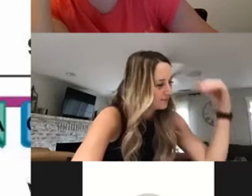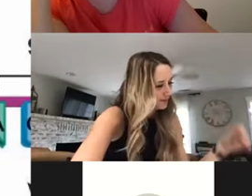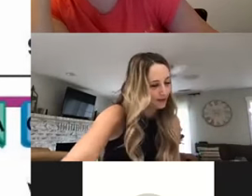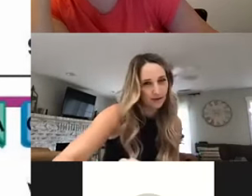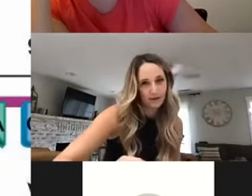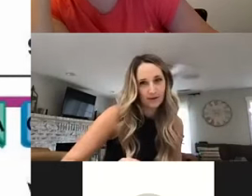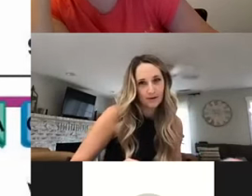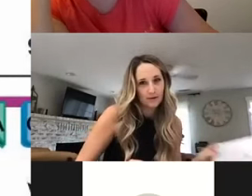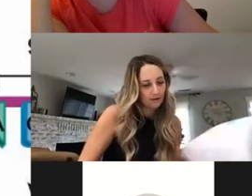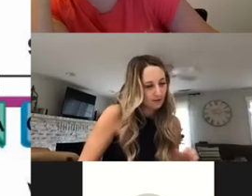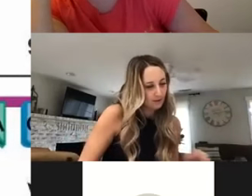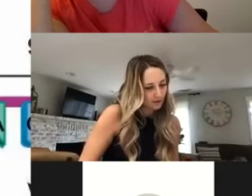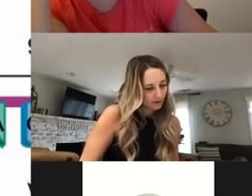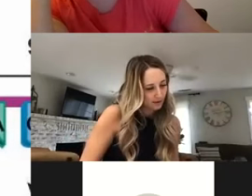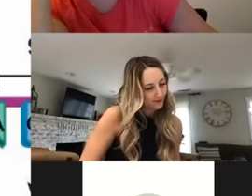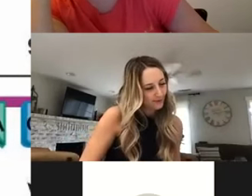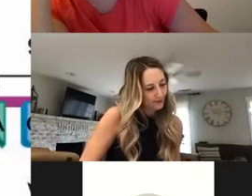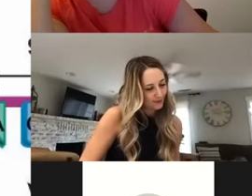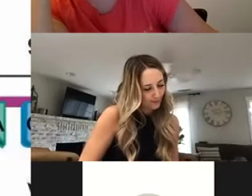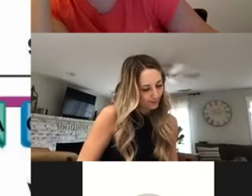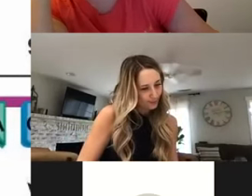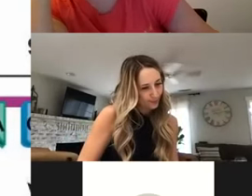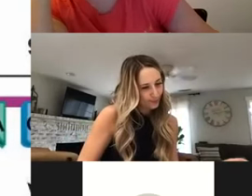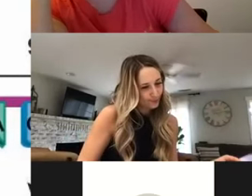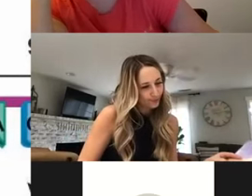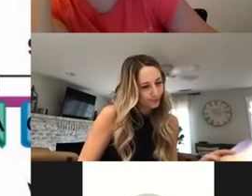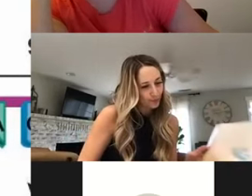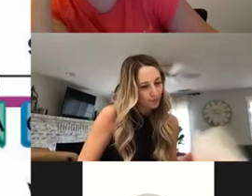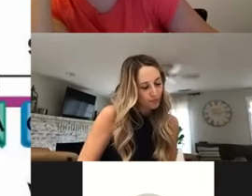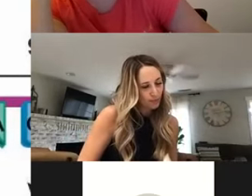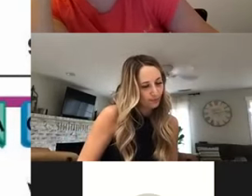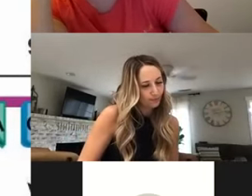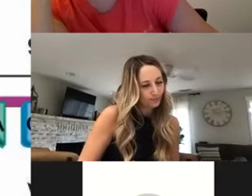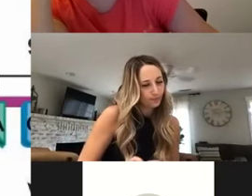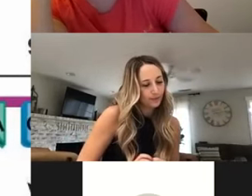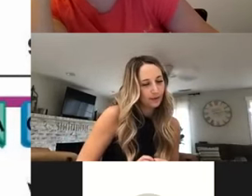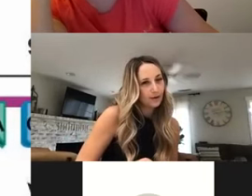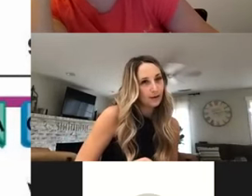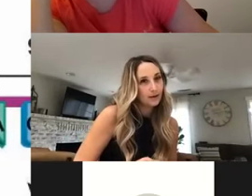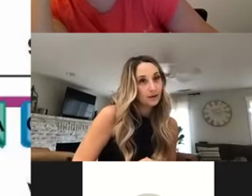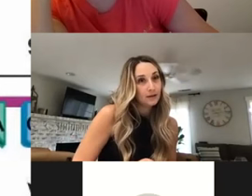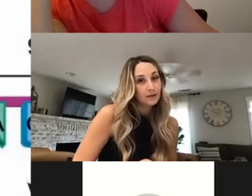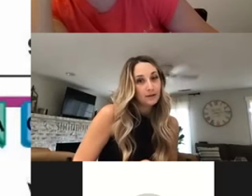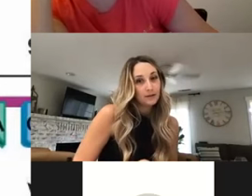have 2 organ systems involved with communicating to cells. What were those 2 organ systems again?